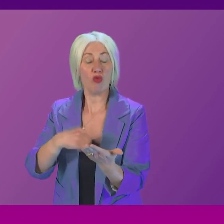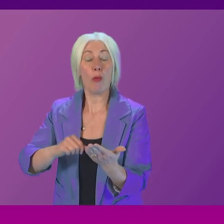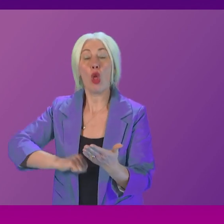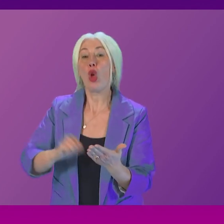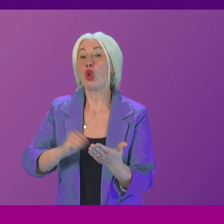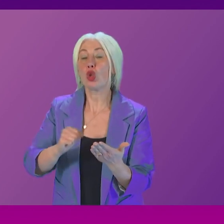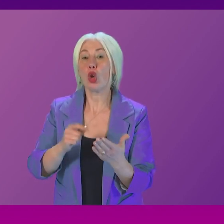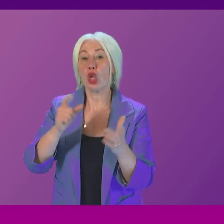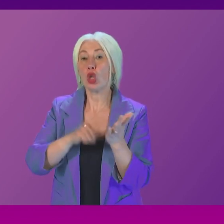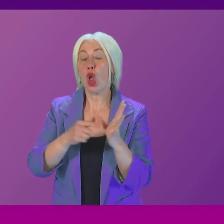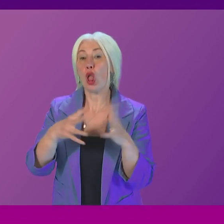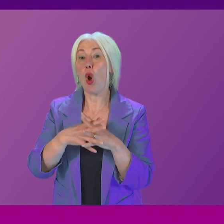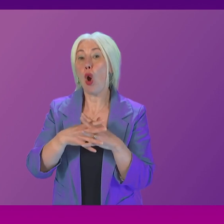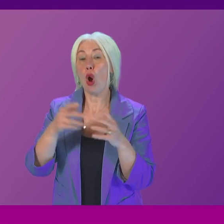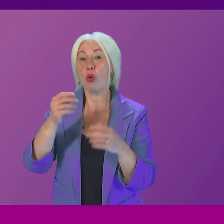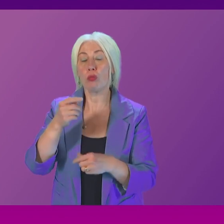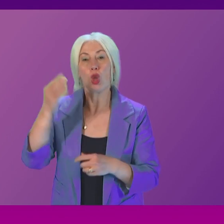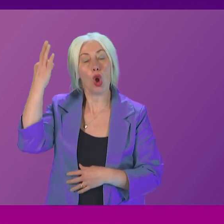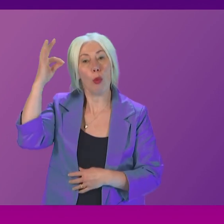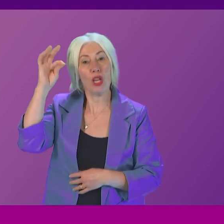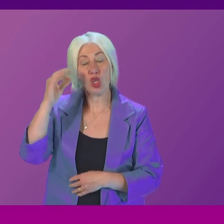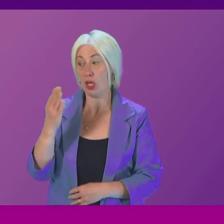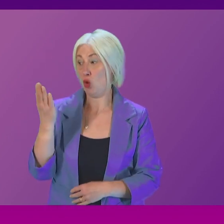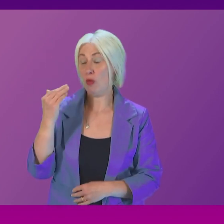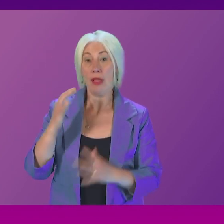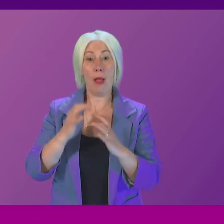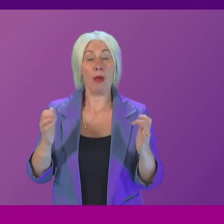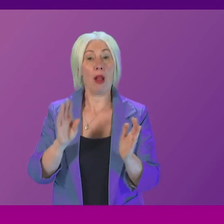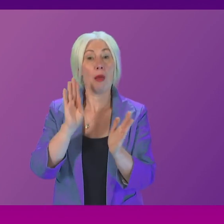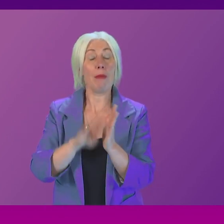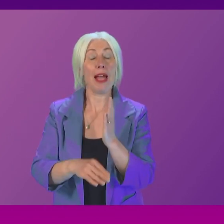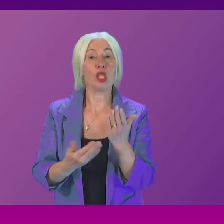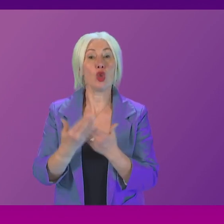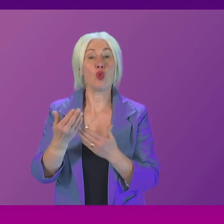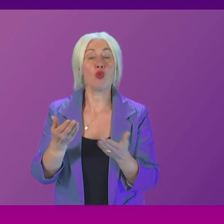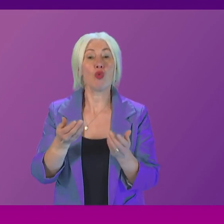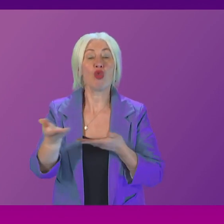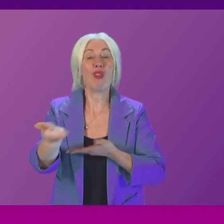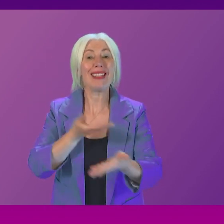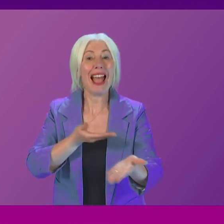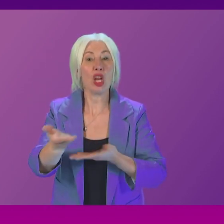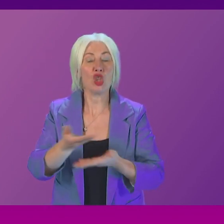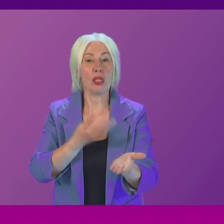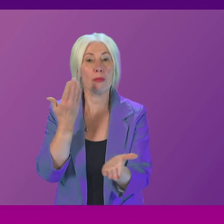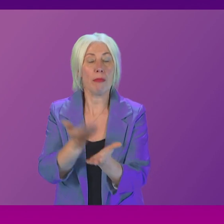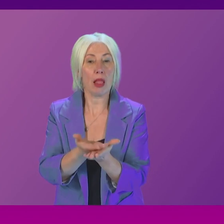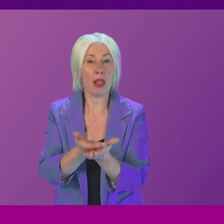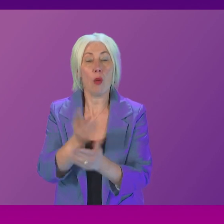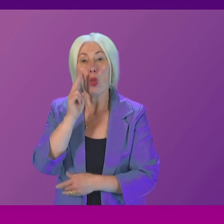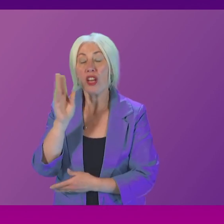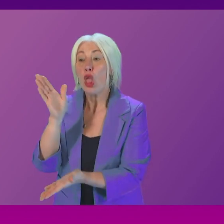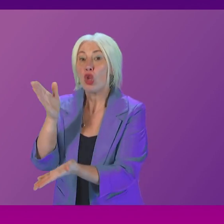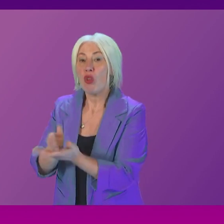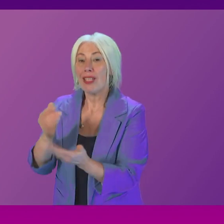Commission. And obviously, Parliament recently passed the Moveable Transactions Bill, and we're currently looking at the Trusts